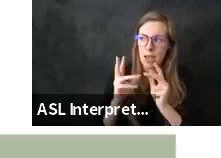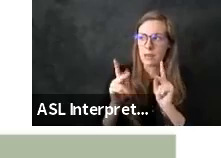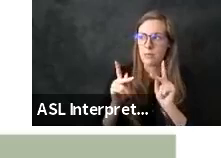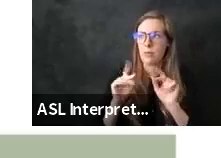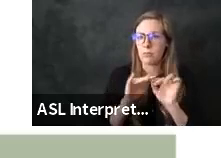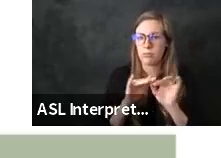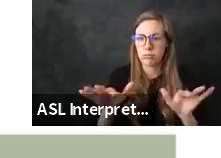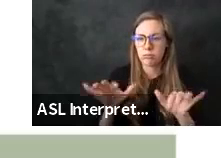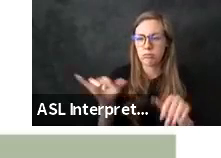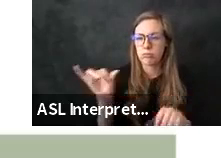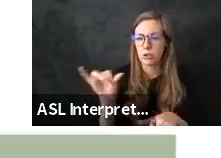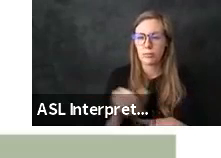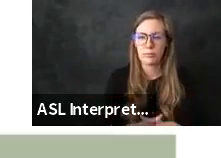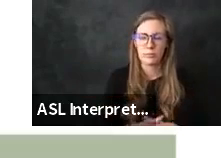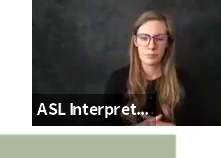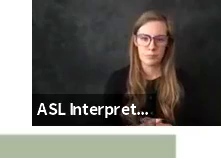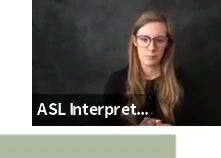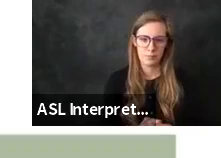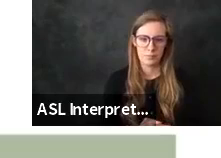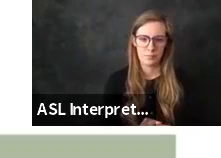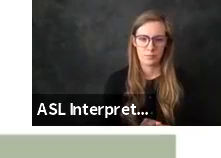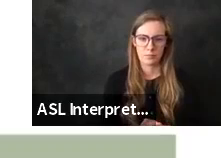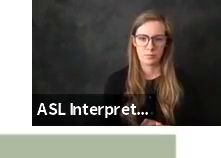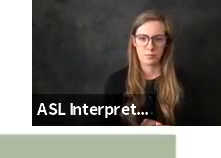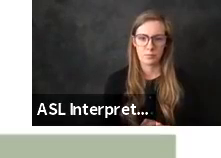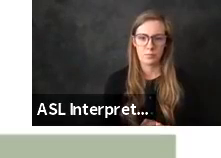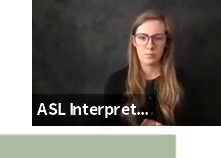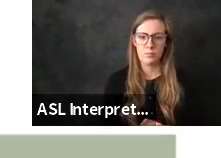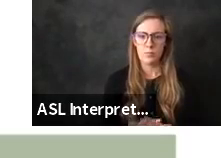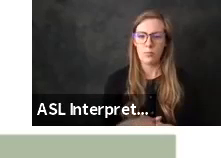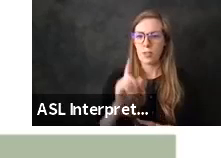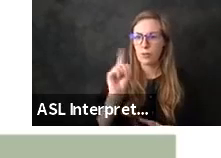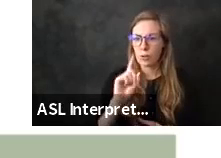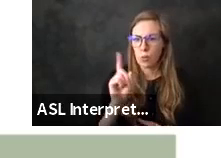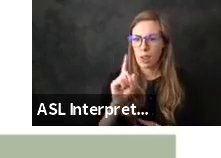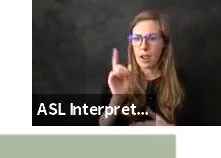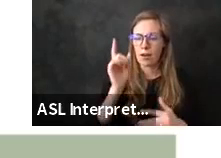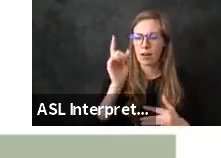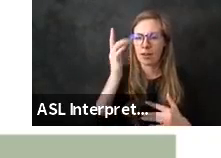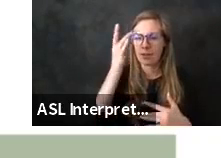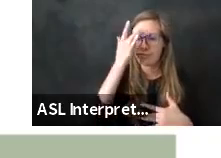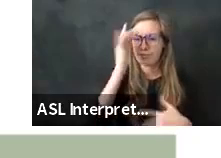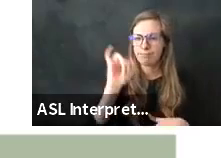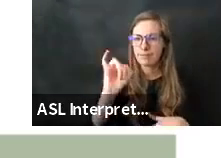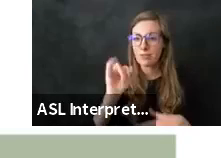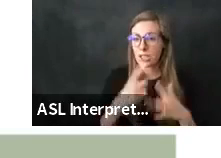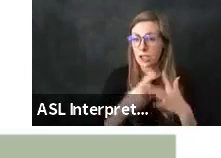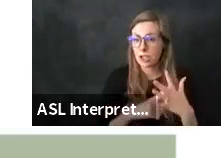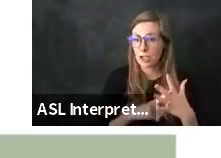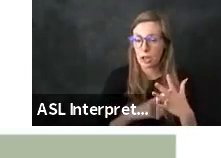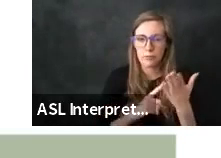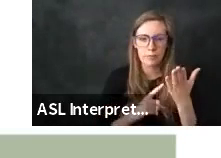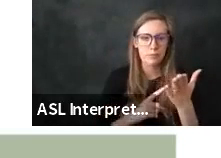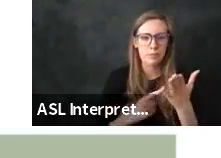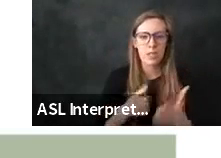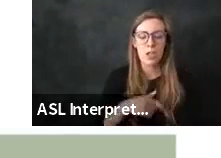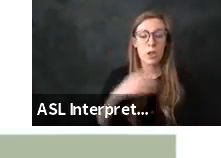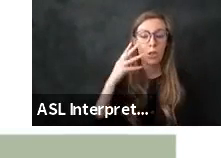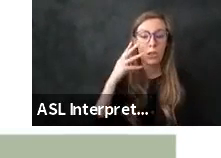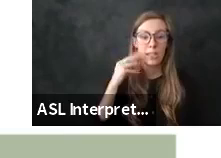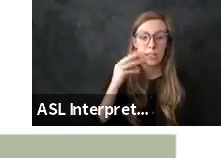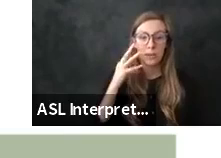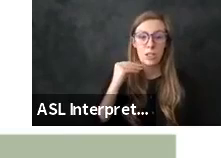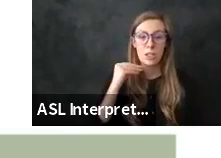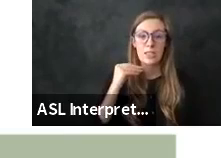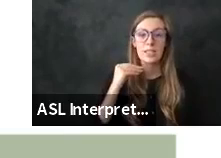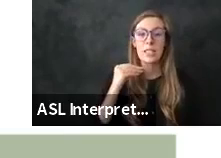in our county. So looking at source of infection, we are experiencing